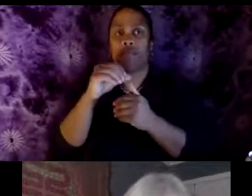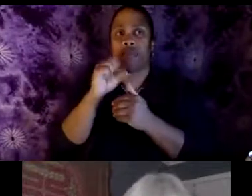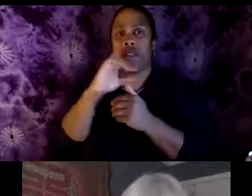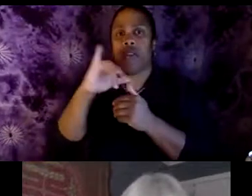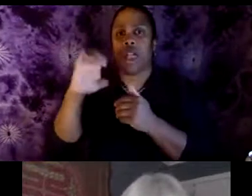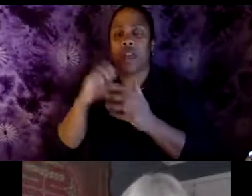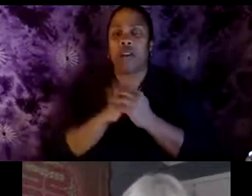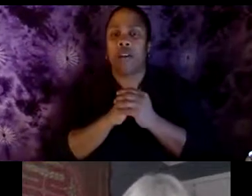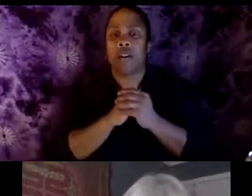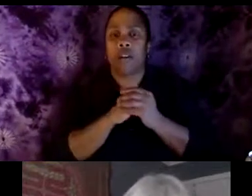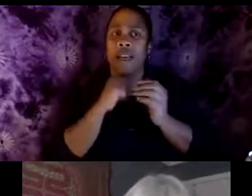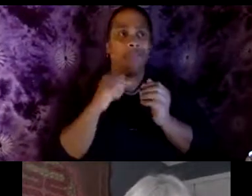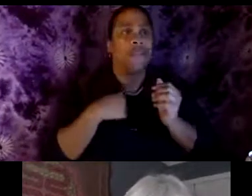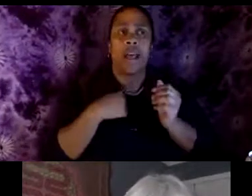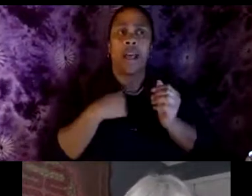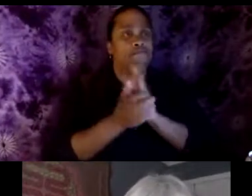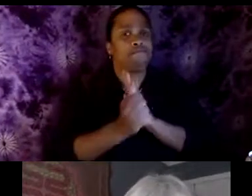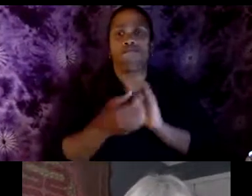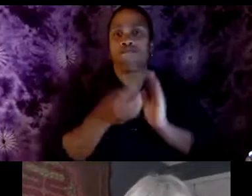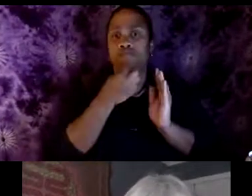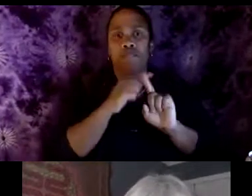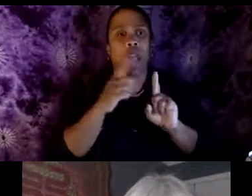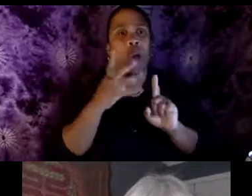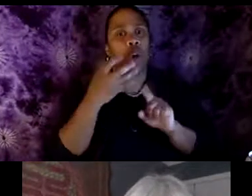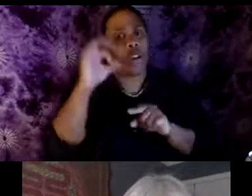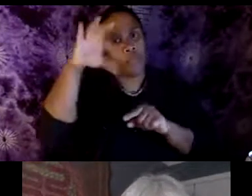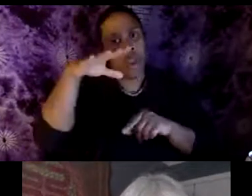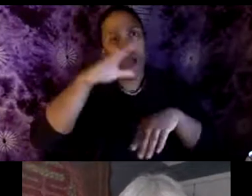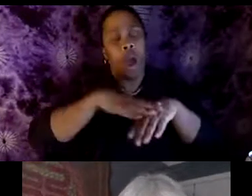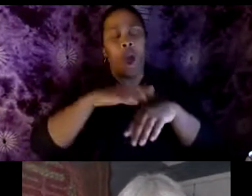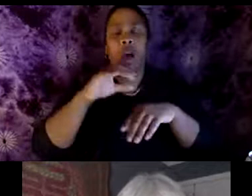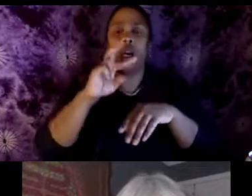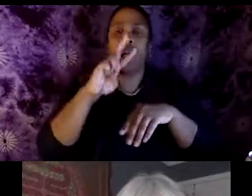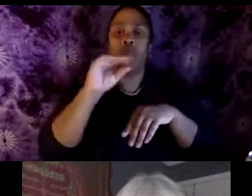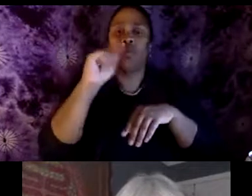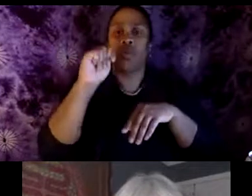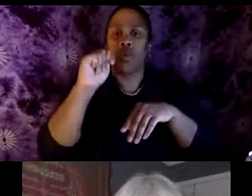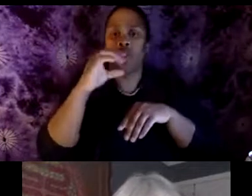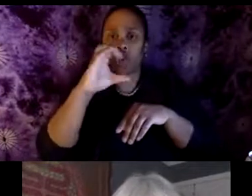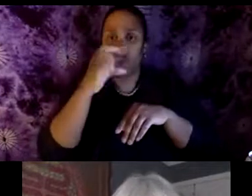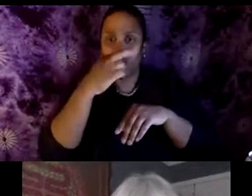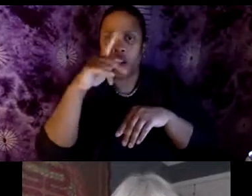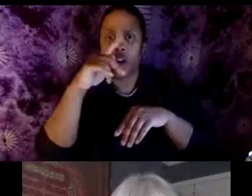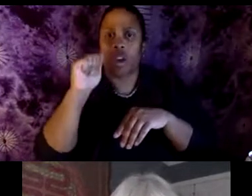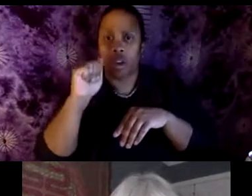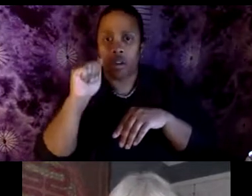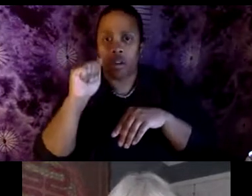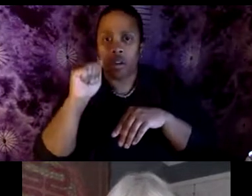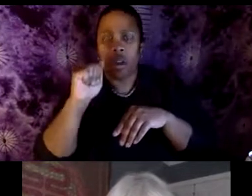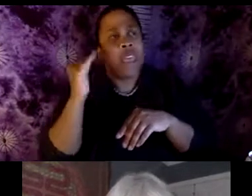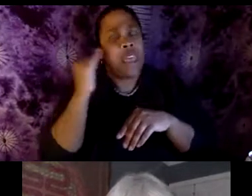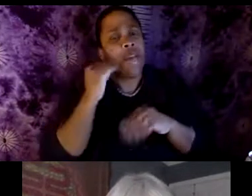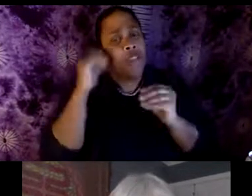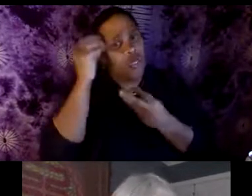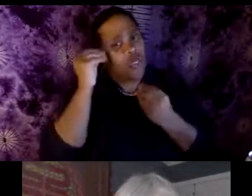Okay, so I'm not an expert, but I just wanted to chime in on the root chakra a little bit. A lot of the root chakra, if you think about it as